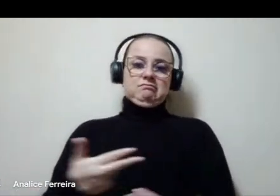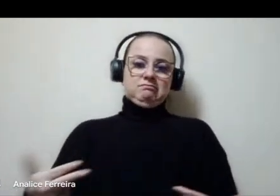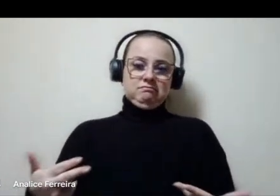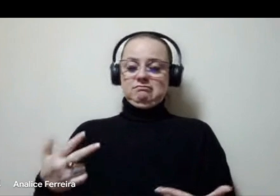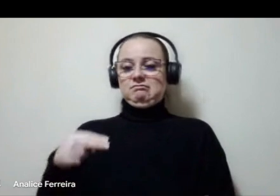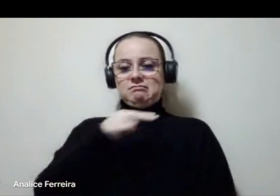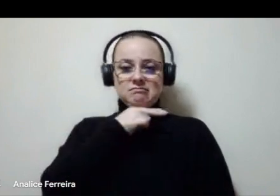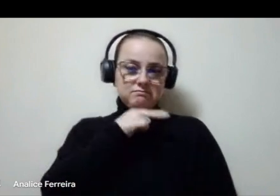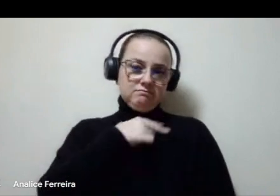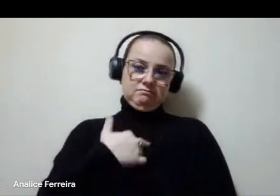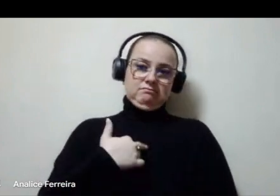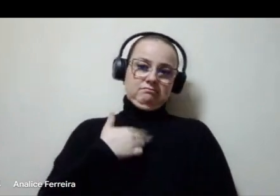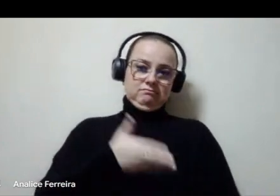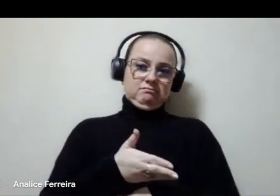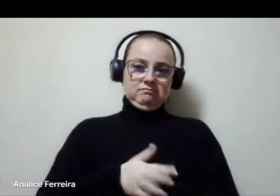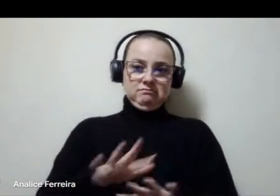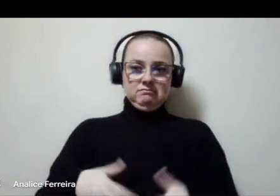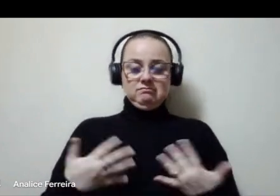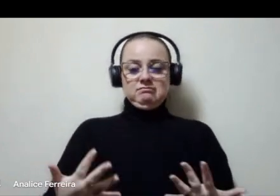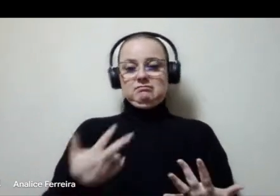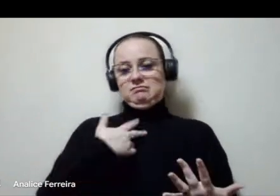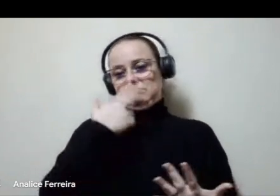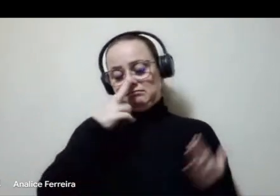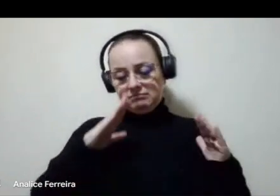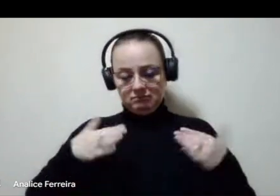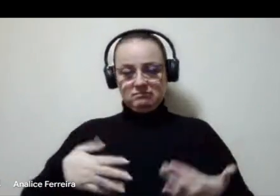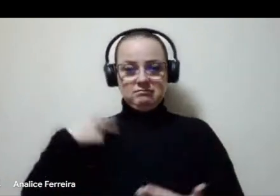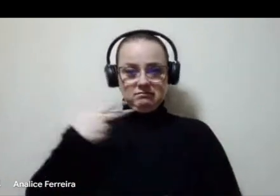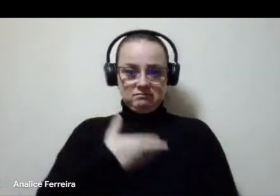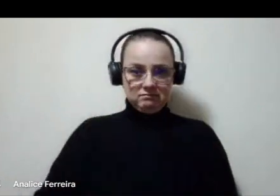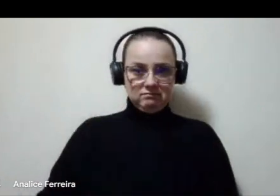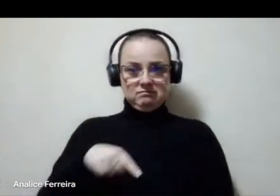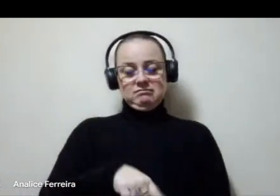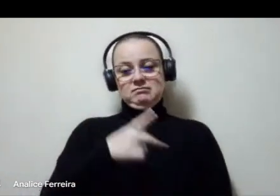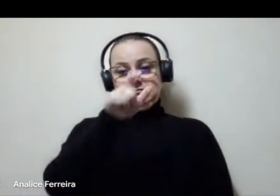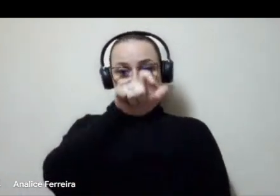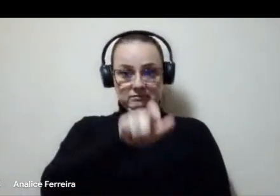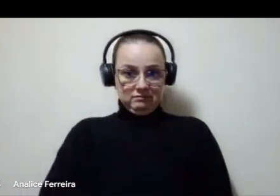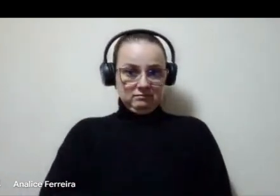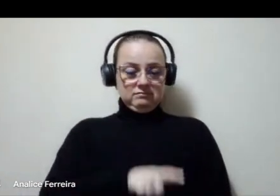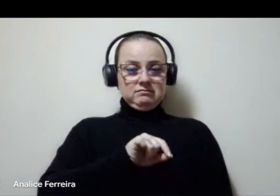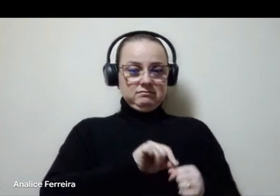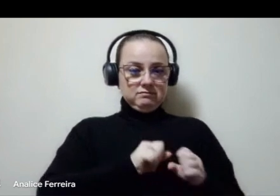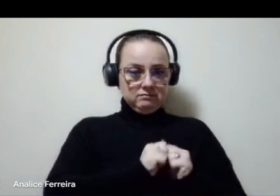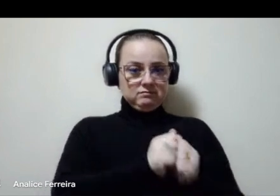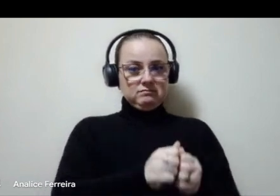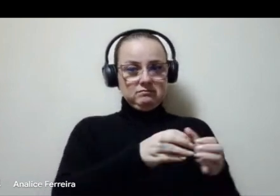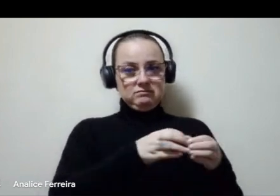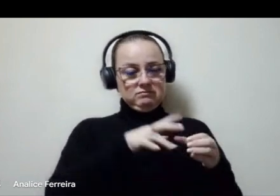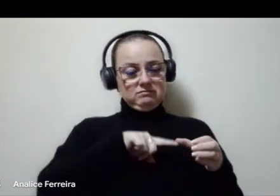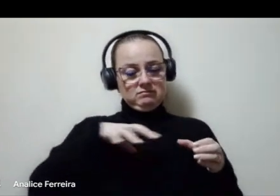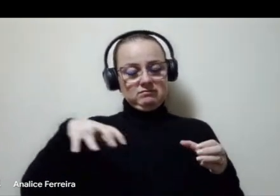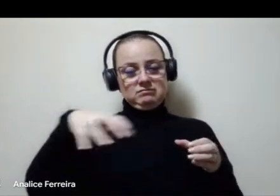it's about that, to be dedicated to a public policy like this, not only these people who are part of the team, but around them who